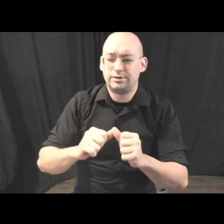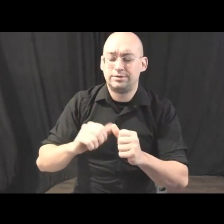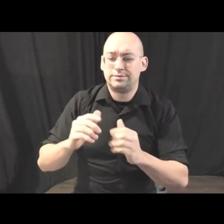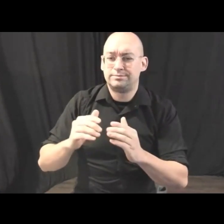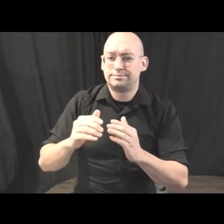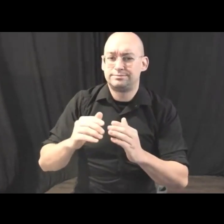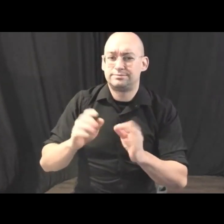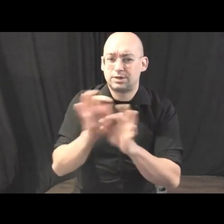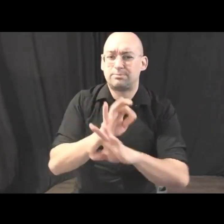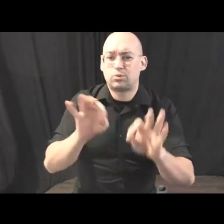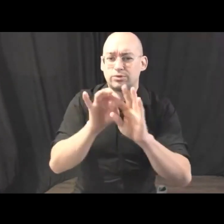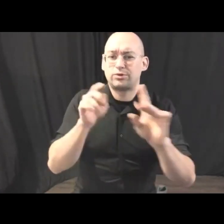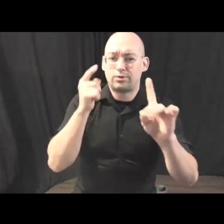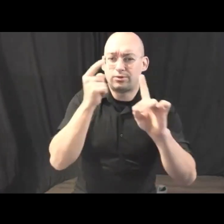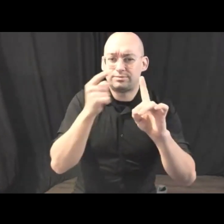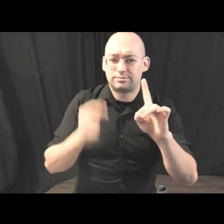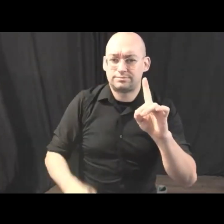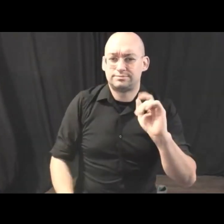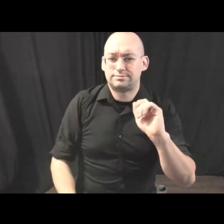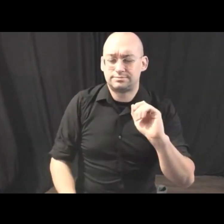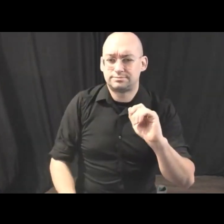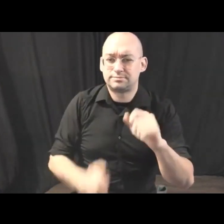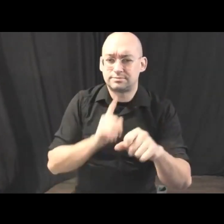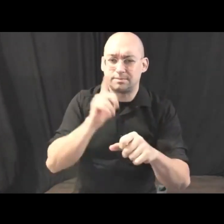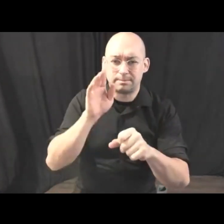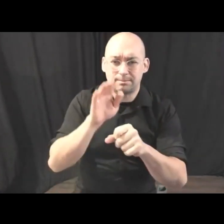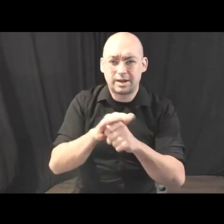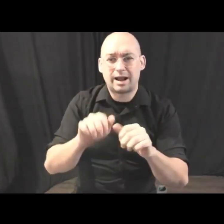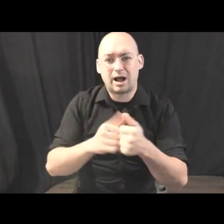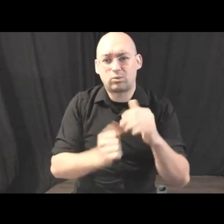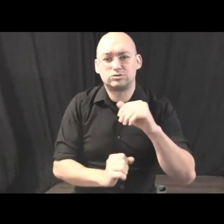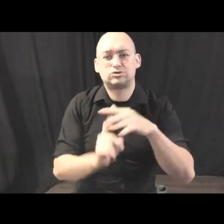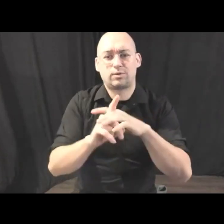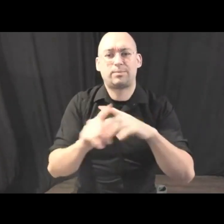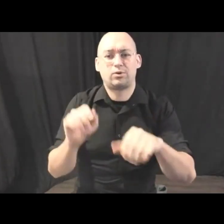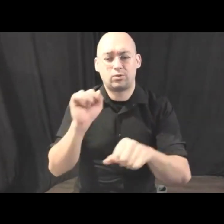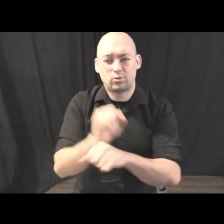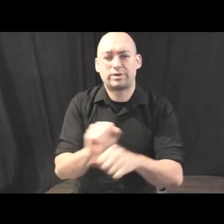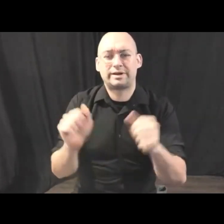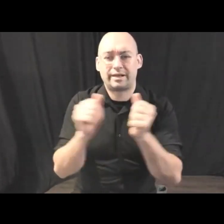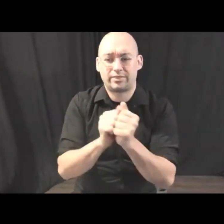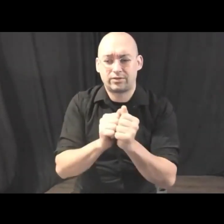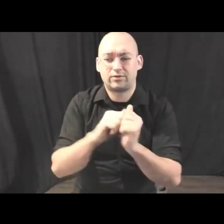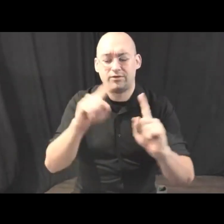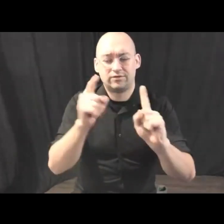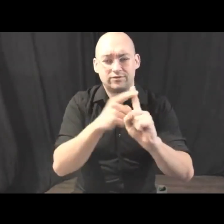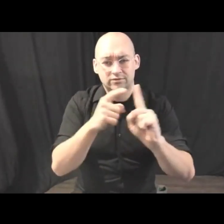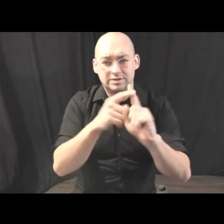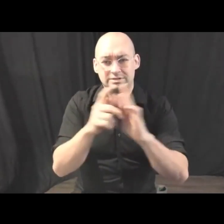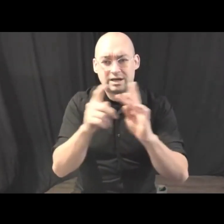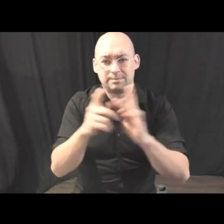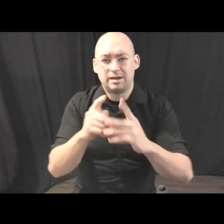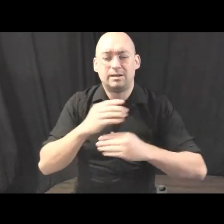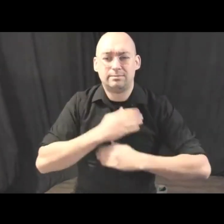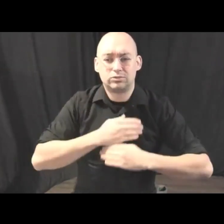priority, but also that our commitment in how we show up and work together is critical. So my first and foremost comment is just appreciation for